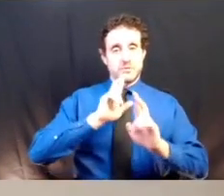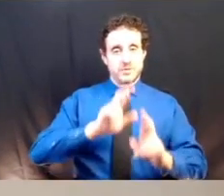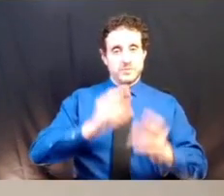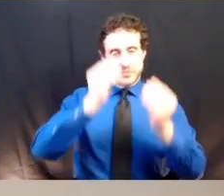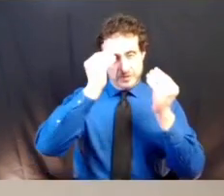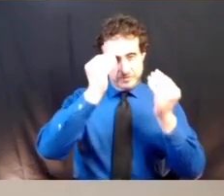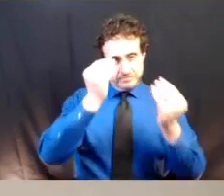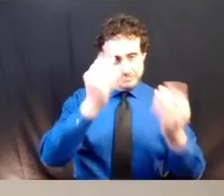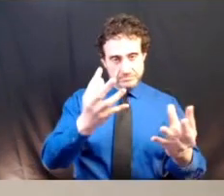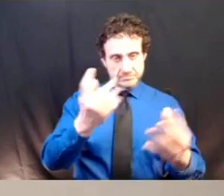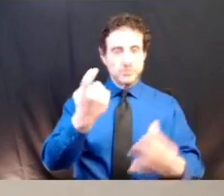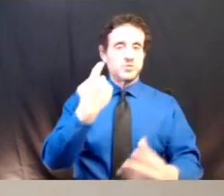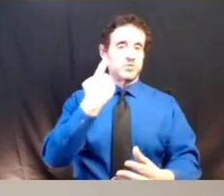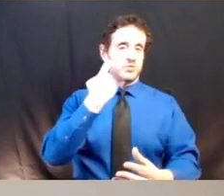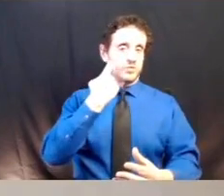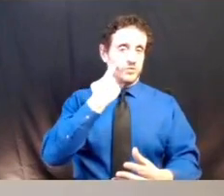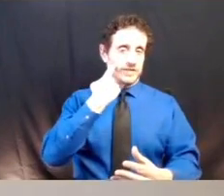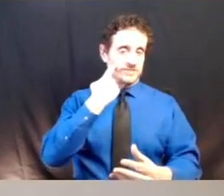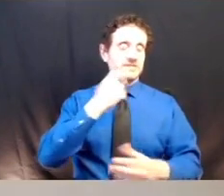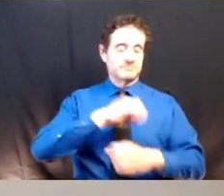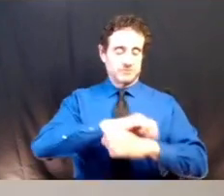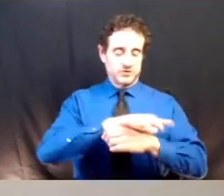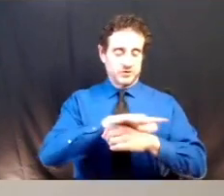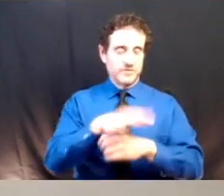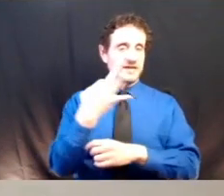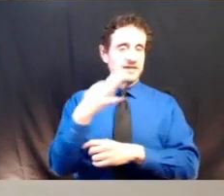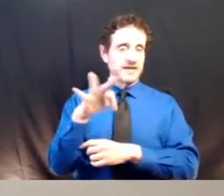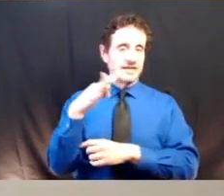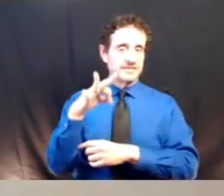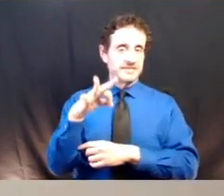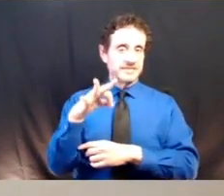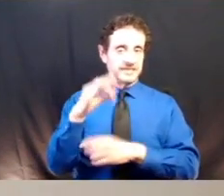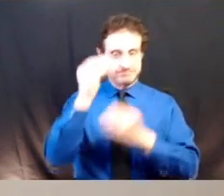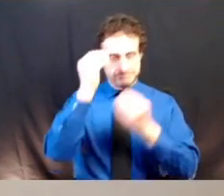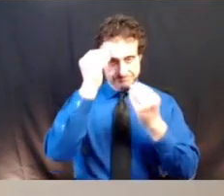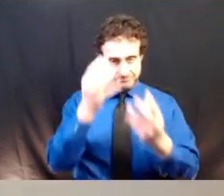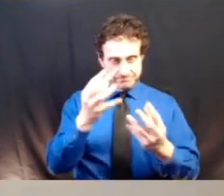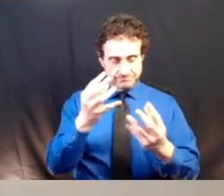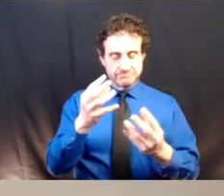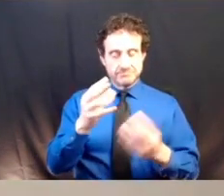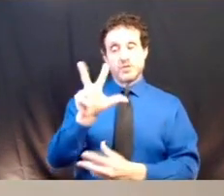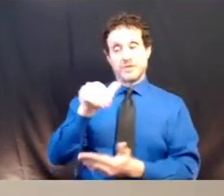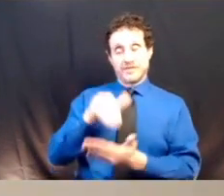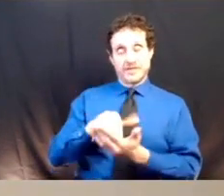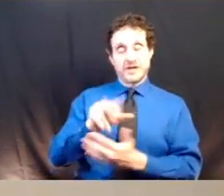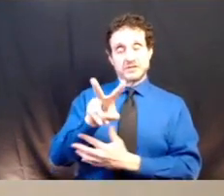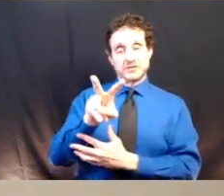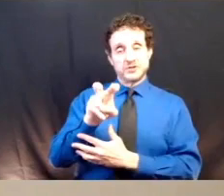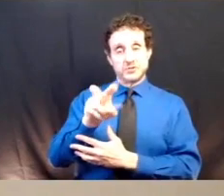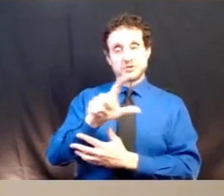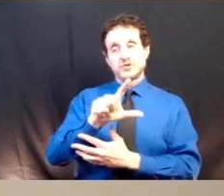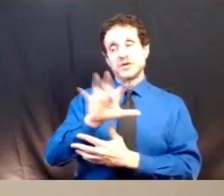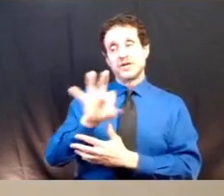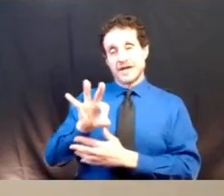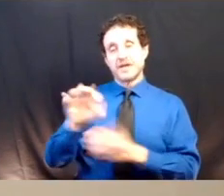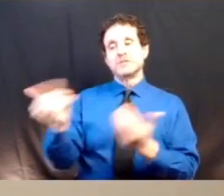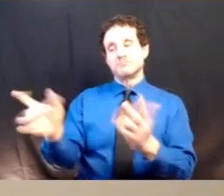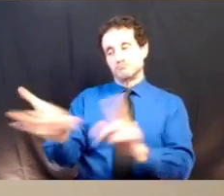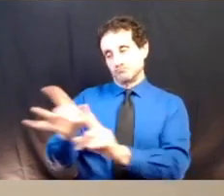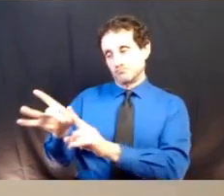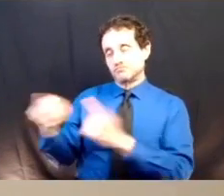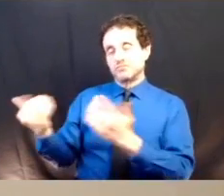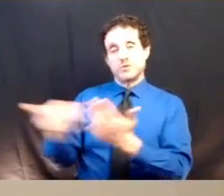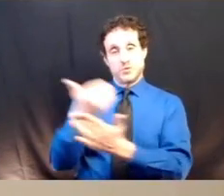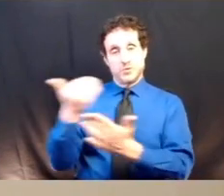data. Today, IDPH reports 3,239 new cases resulted over the